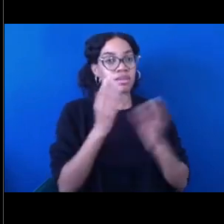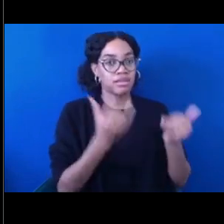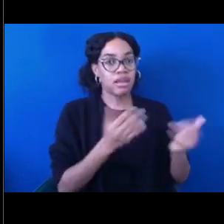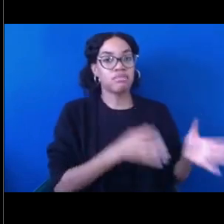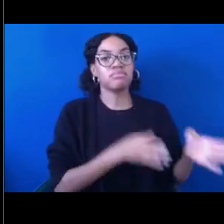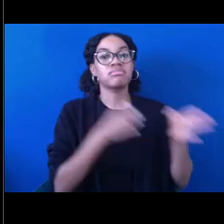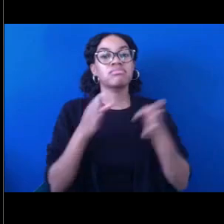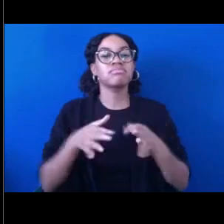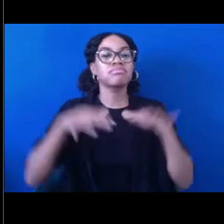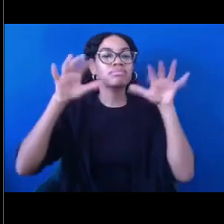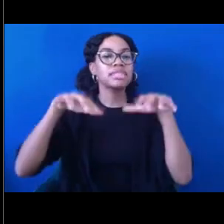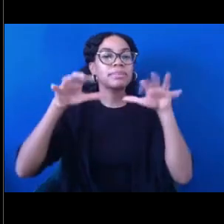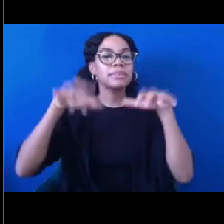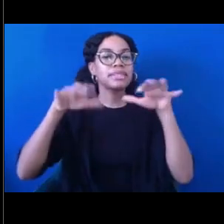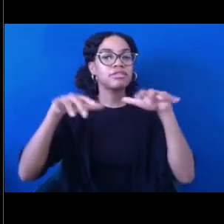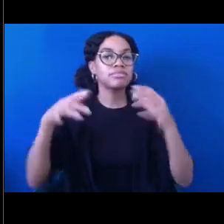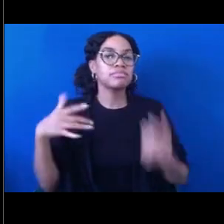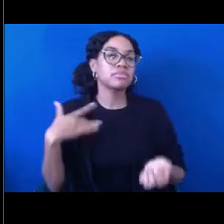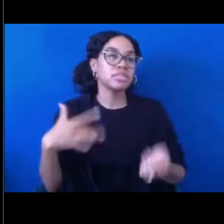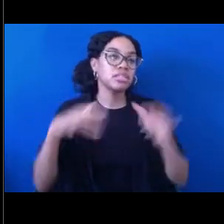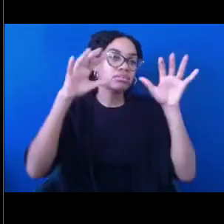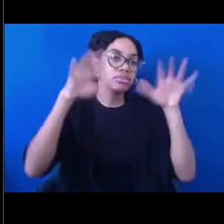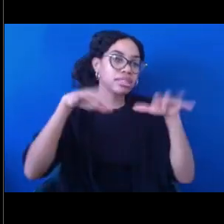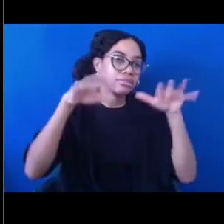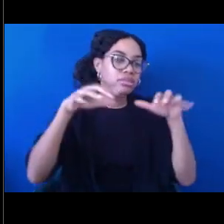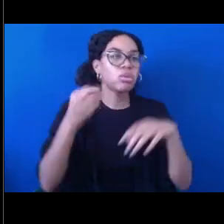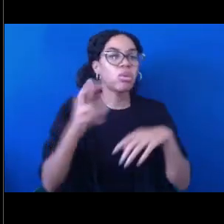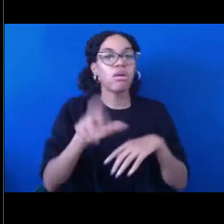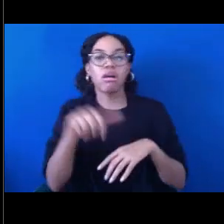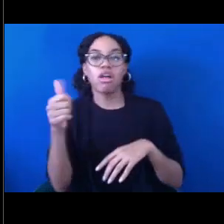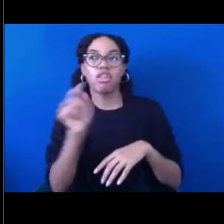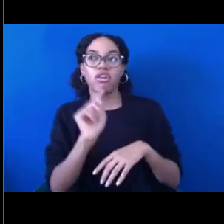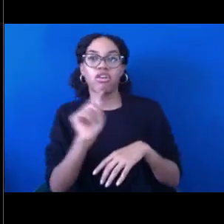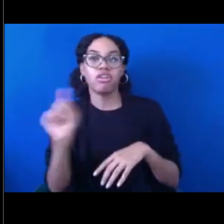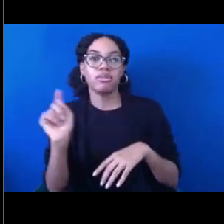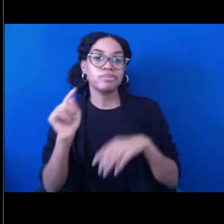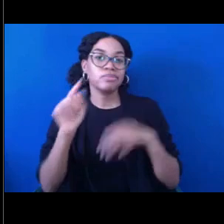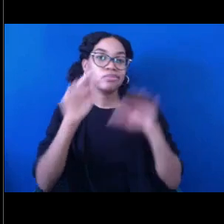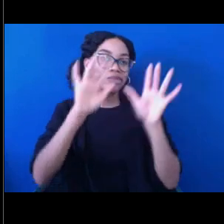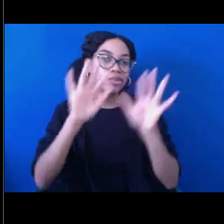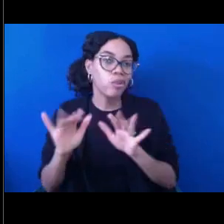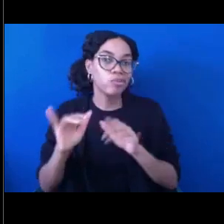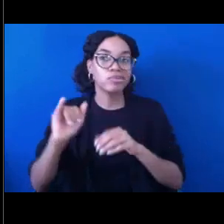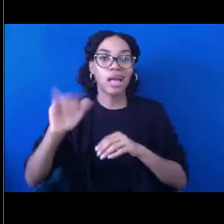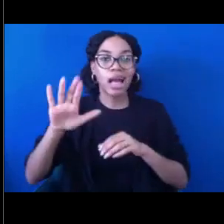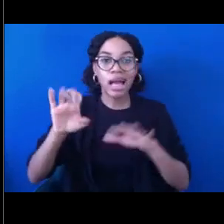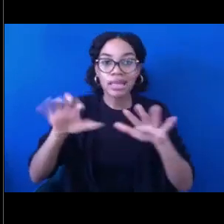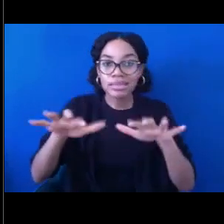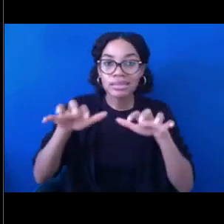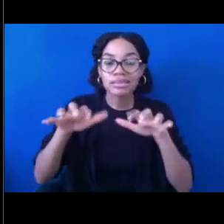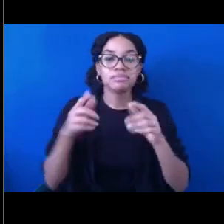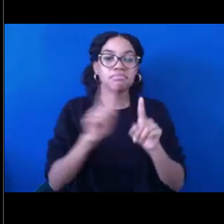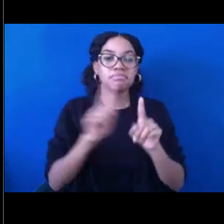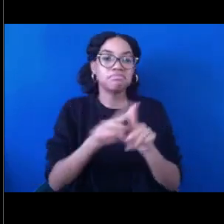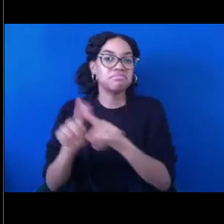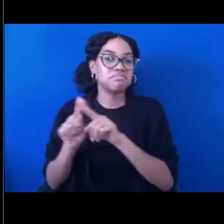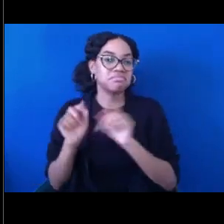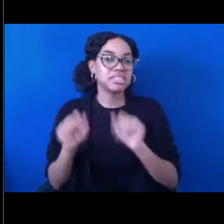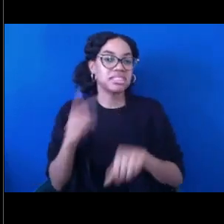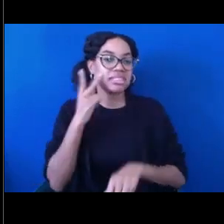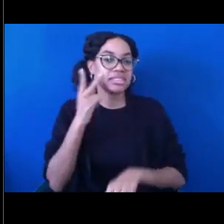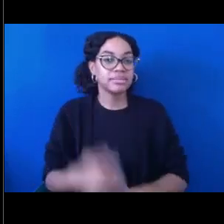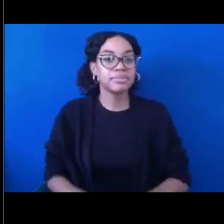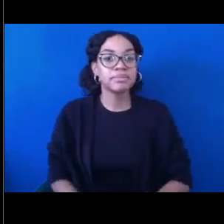of the time, that's in the form of rain, but sometimes you can have some other stuff show up. Snow, ice, things like that. We're still sticking